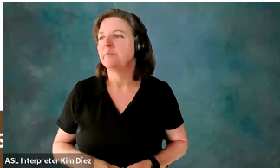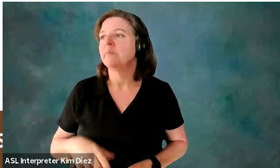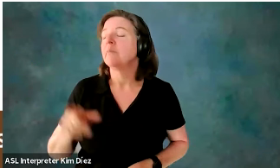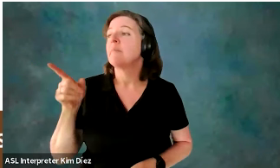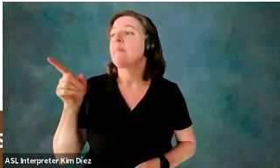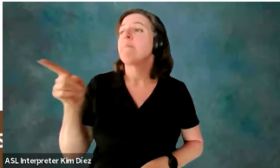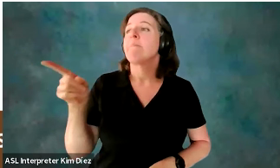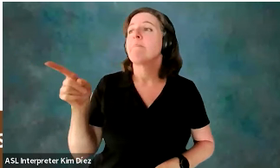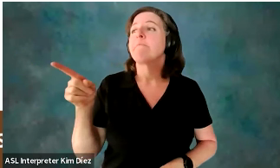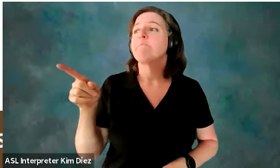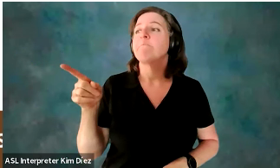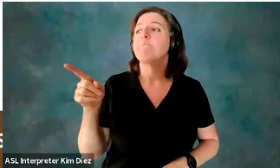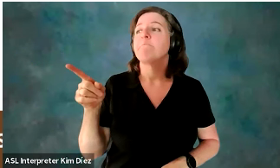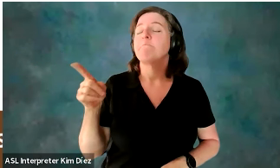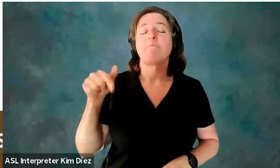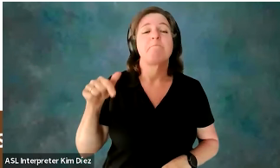In this part of this